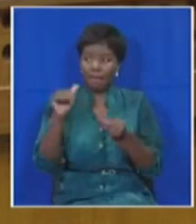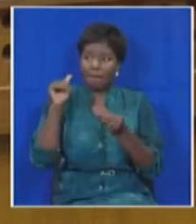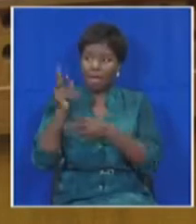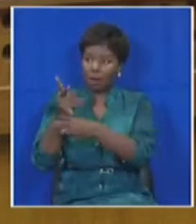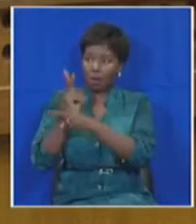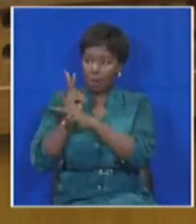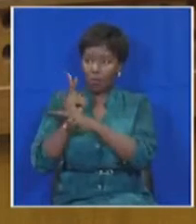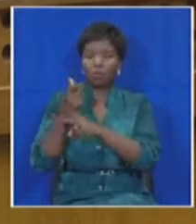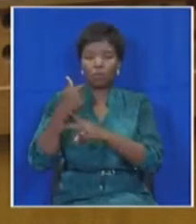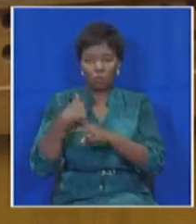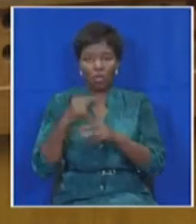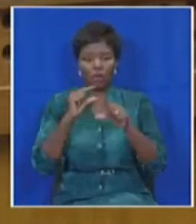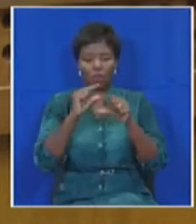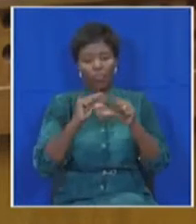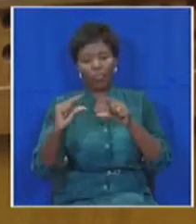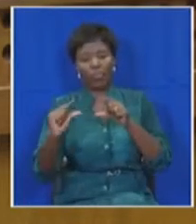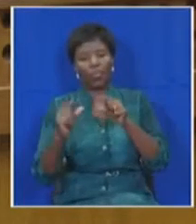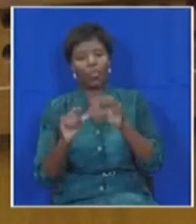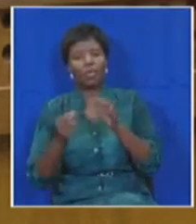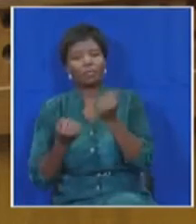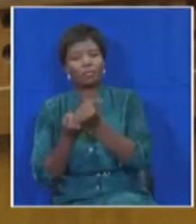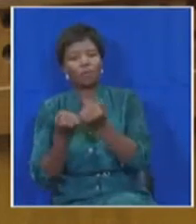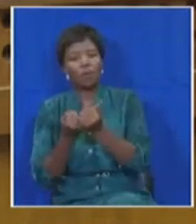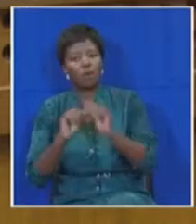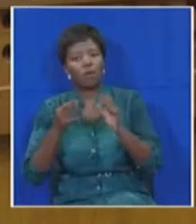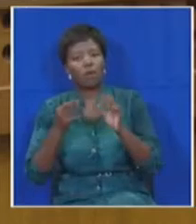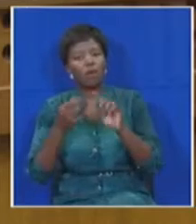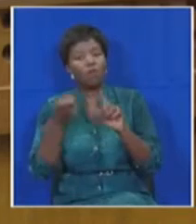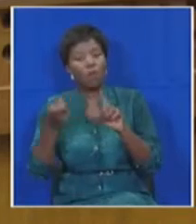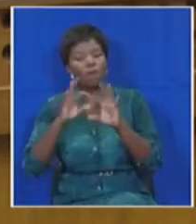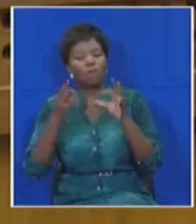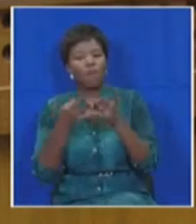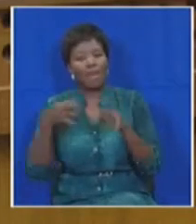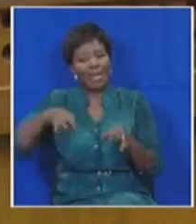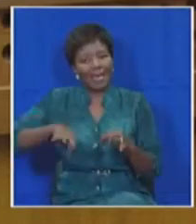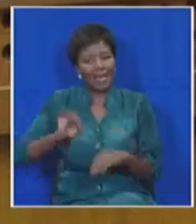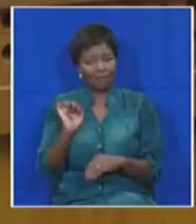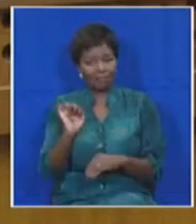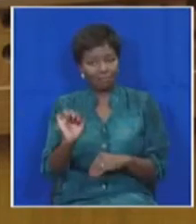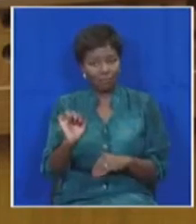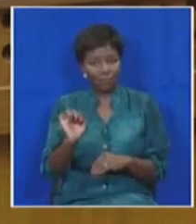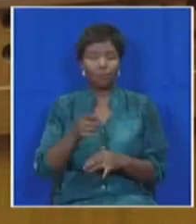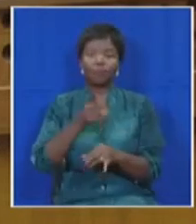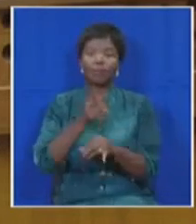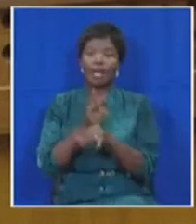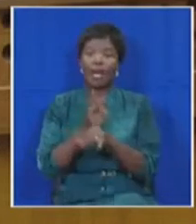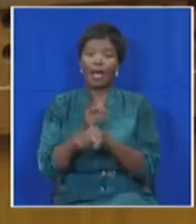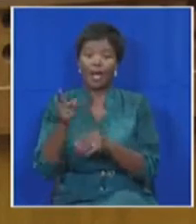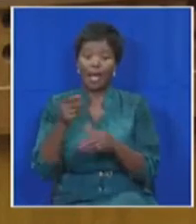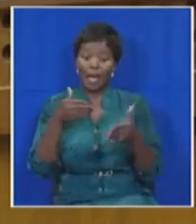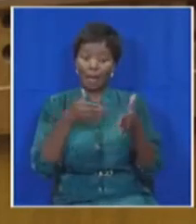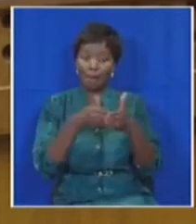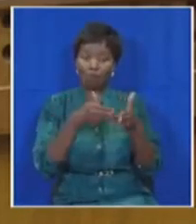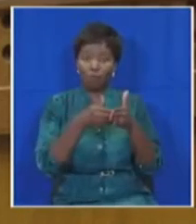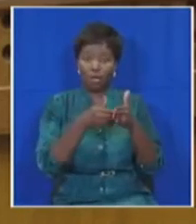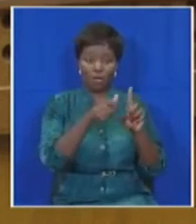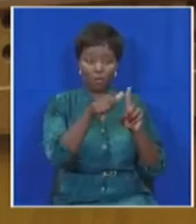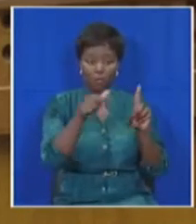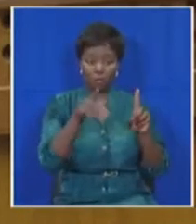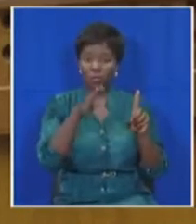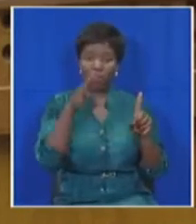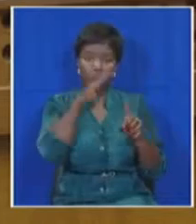support proportional to their family's income. We also aim to give matriculants who don't qualify for university